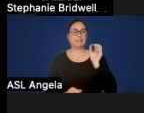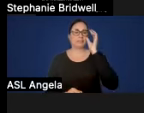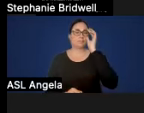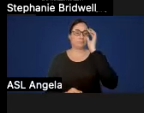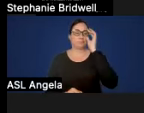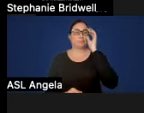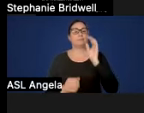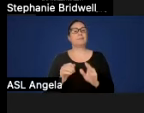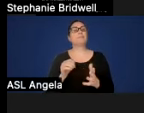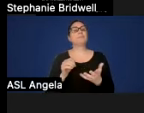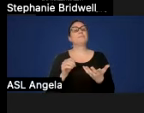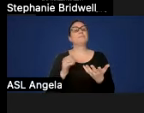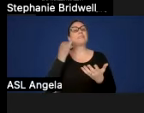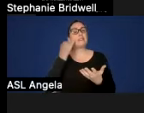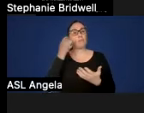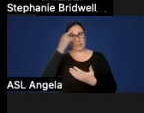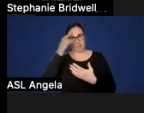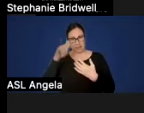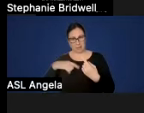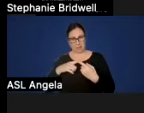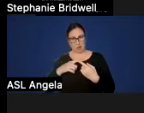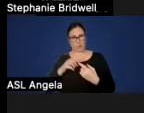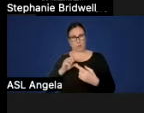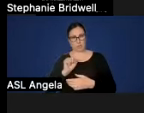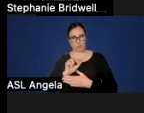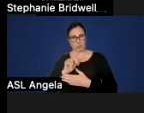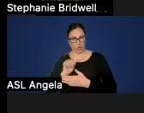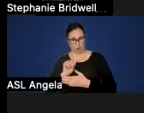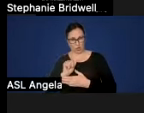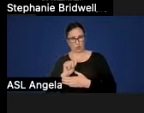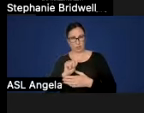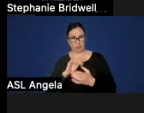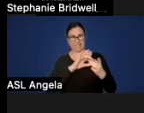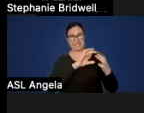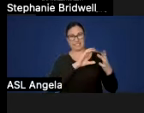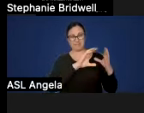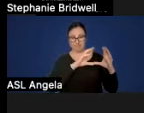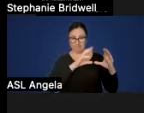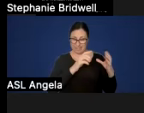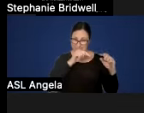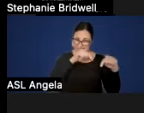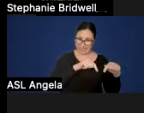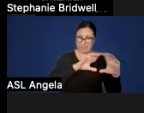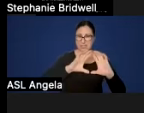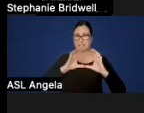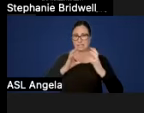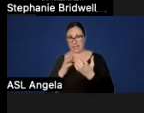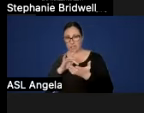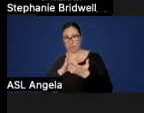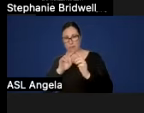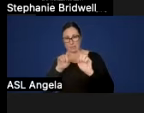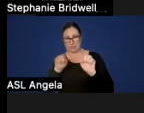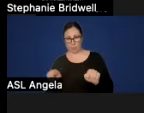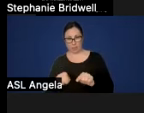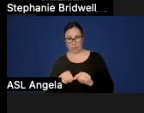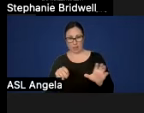our SART in the context of the medicine wheel, right? And we've got the whole medicine wheel, and